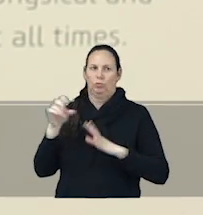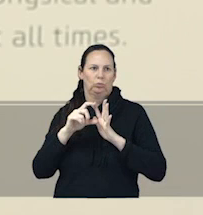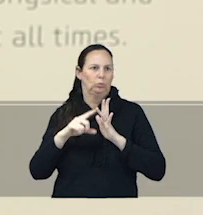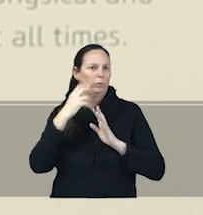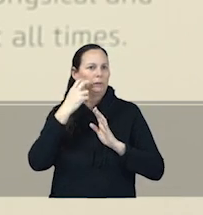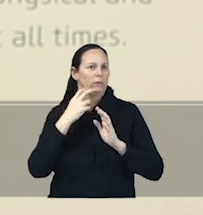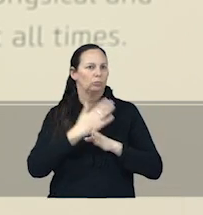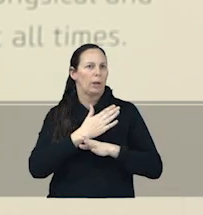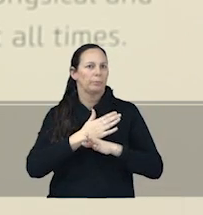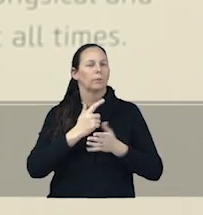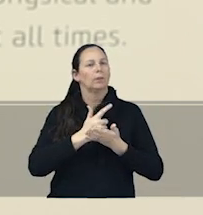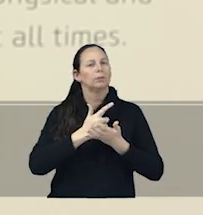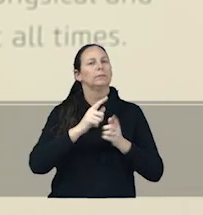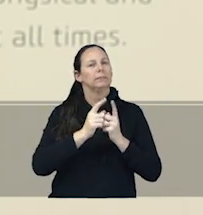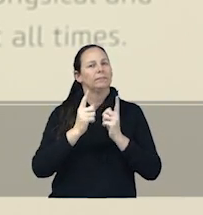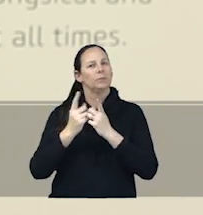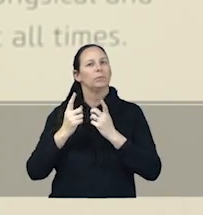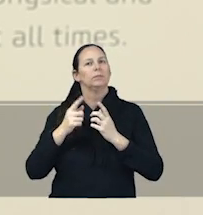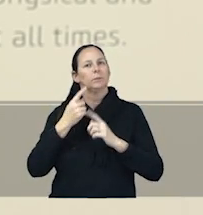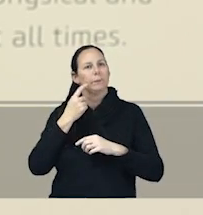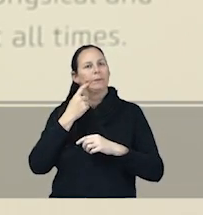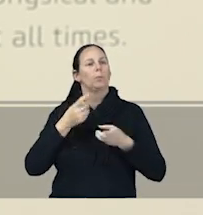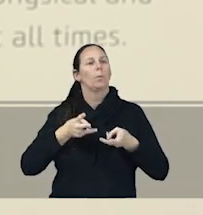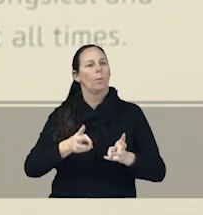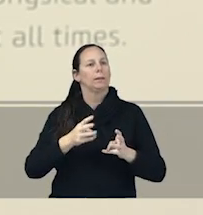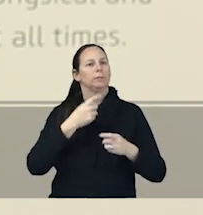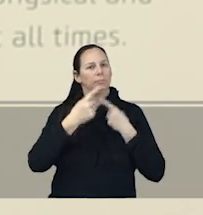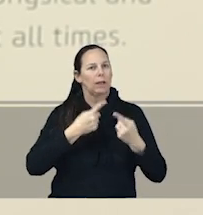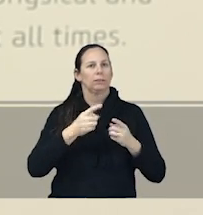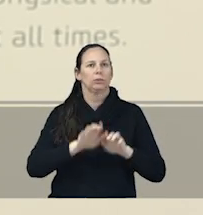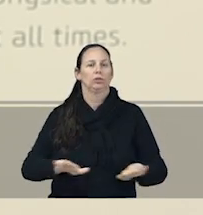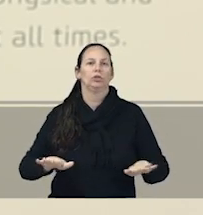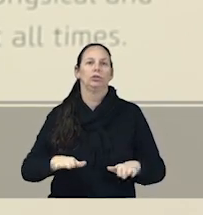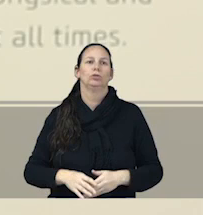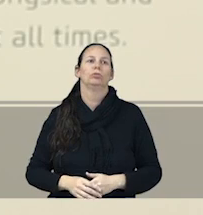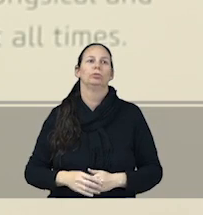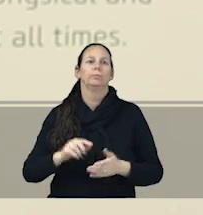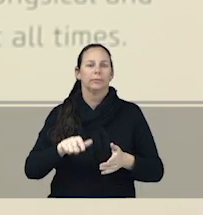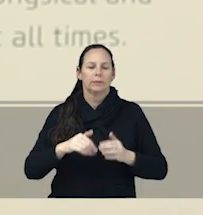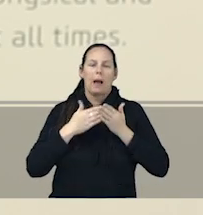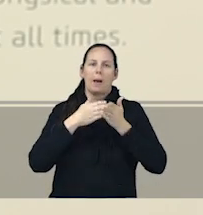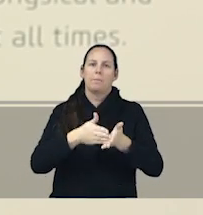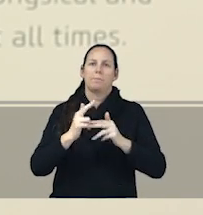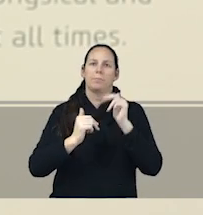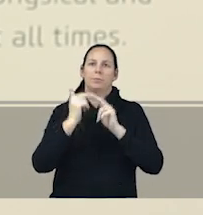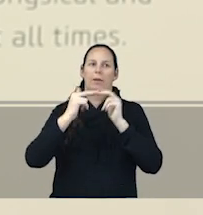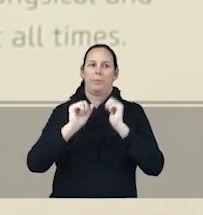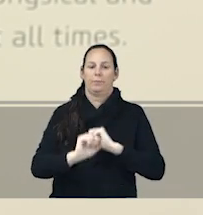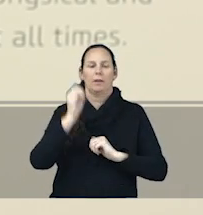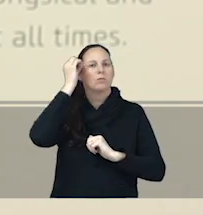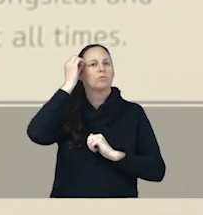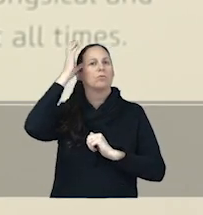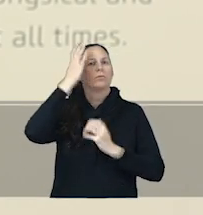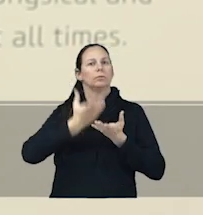because when you see him in the park, he's not doing his job. So there's a whole range of strategies we do teach children that can be very easily